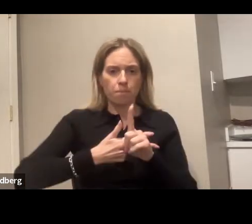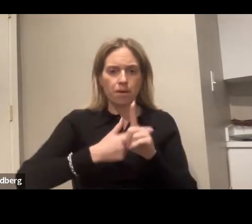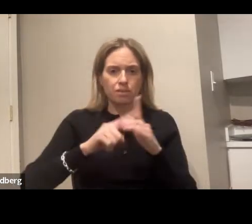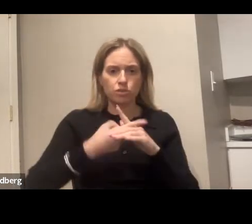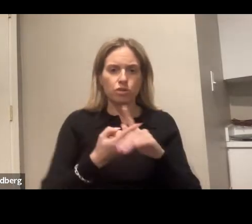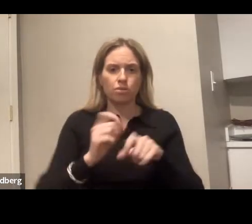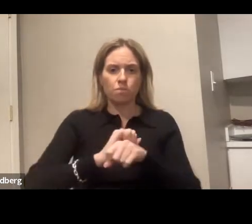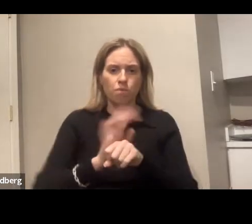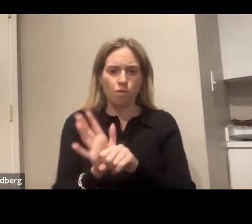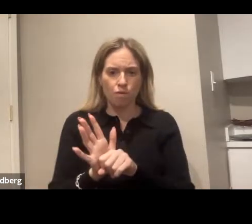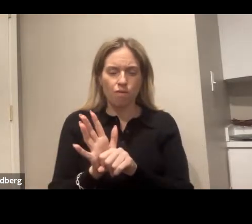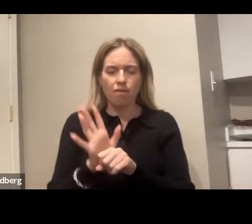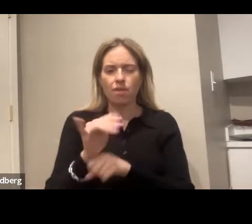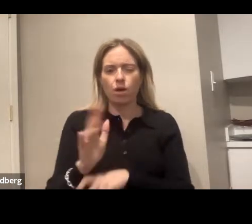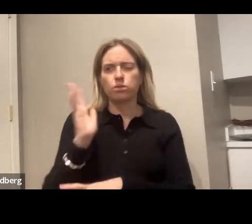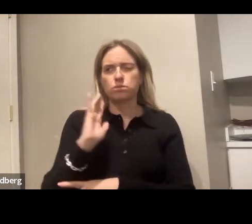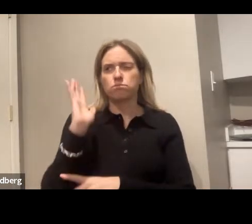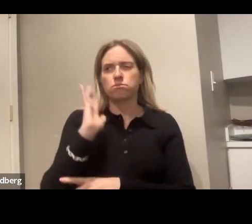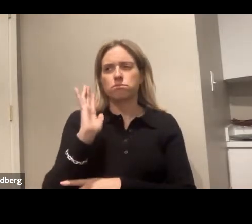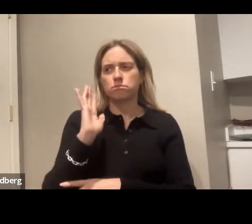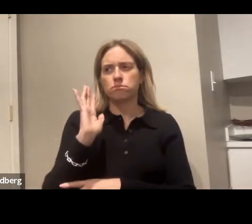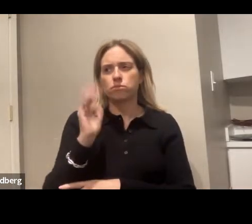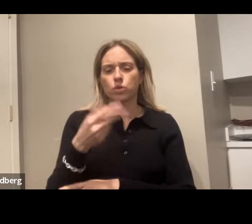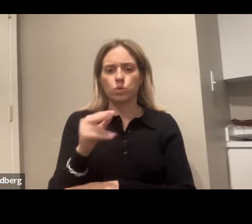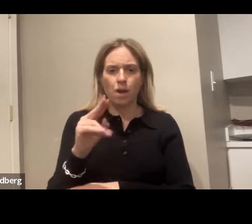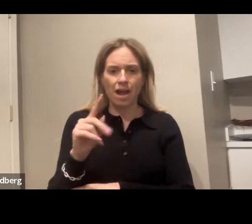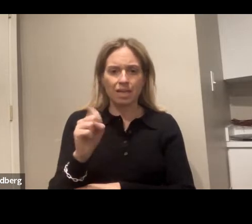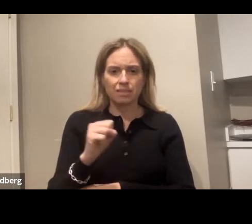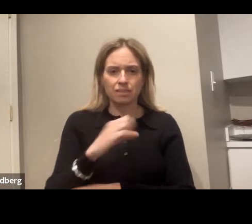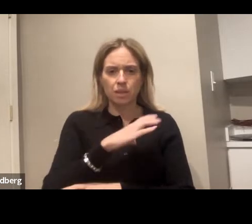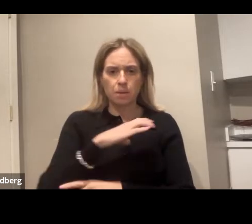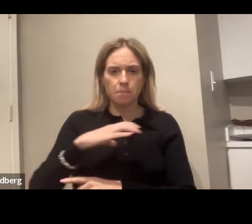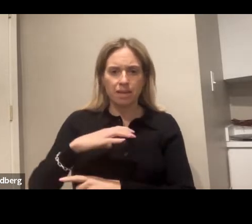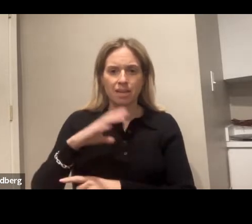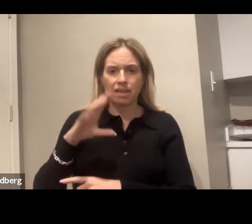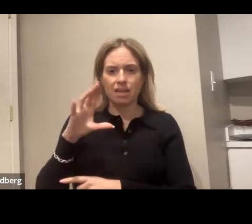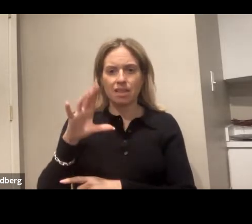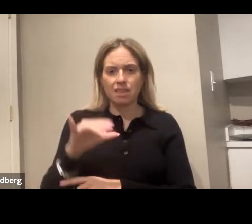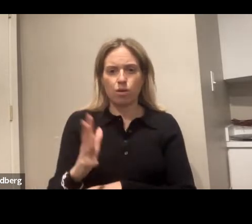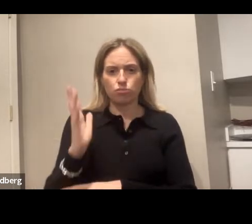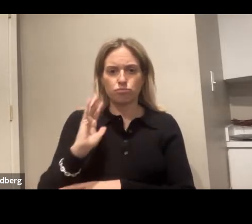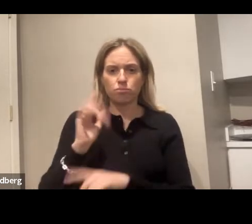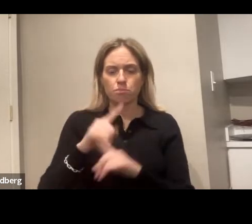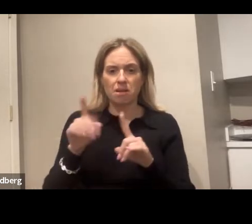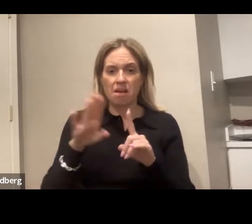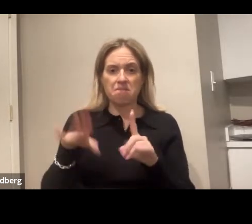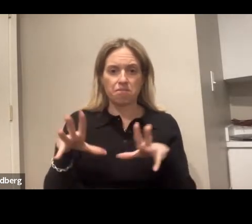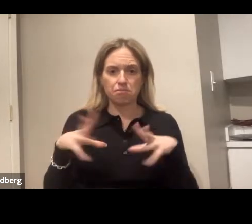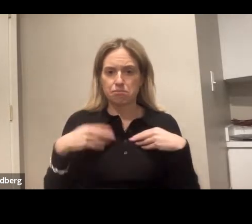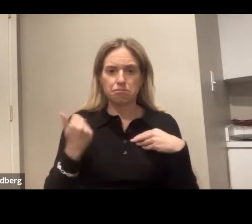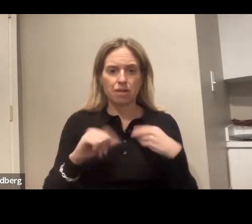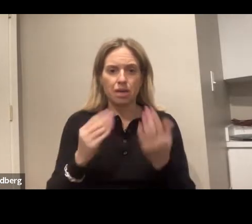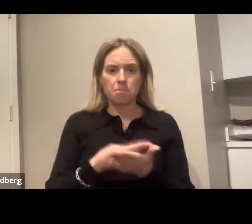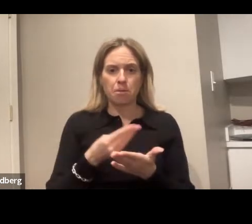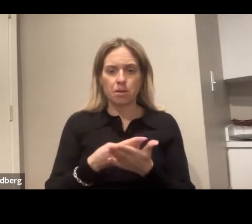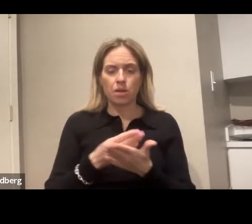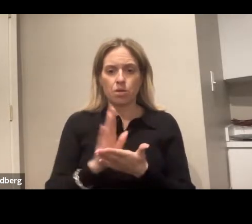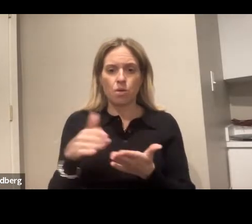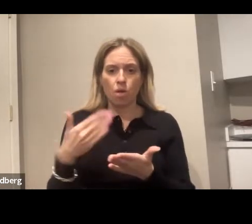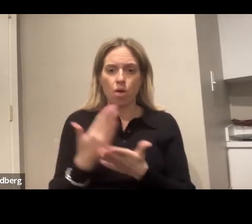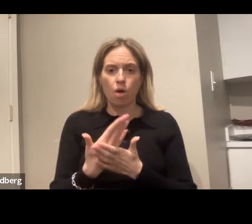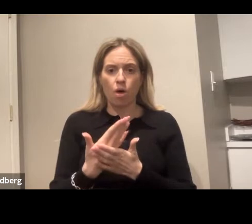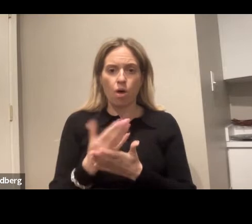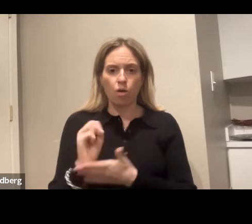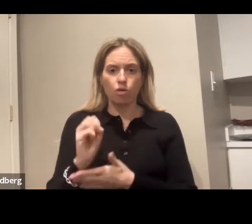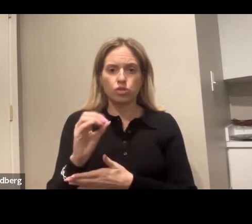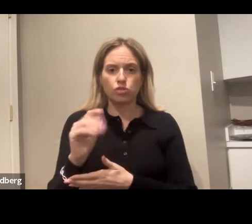was through the grants committee, and that was but I've never accepted a dime. All the software I've always used